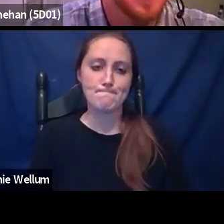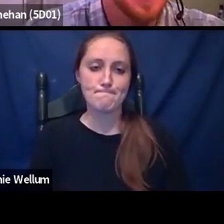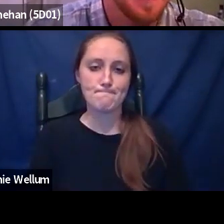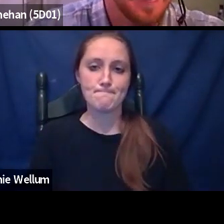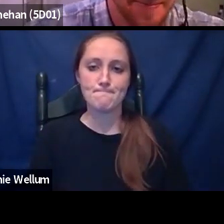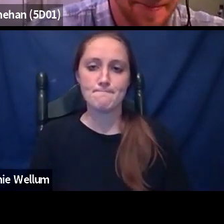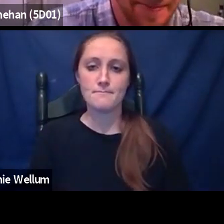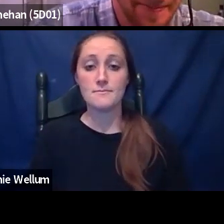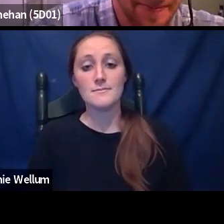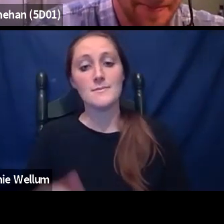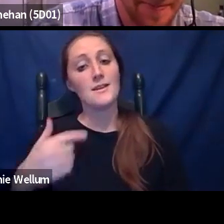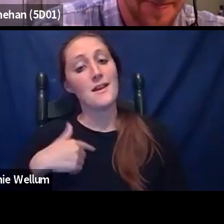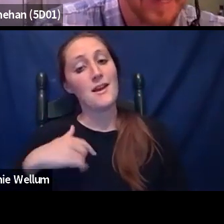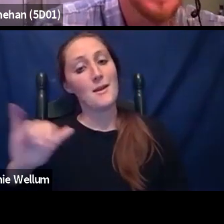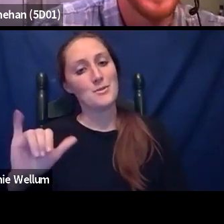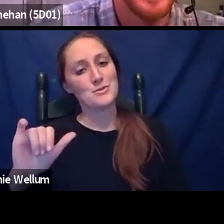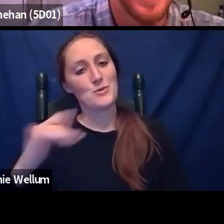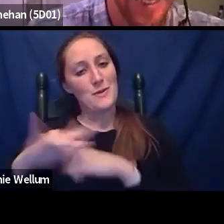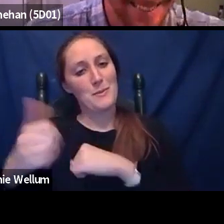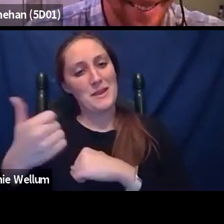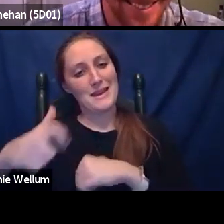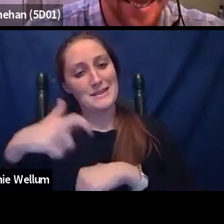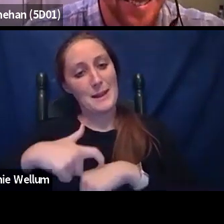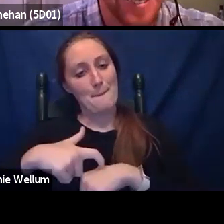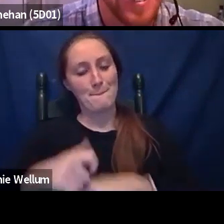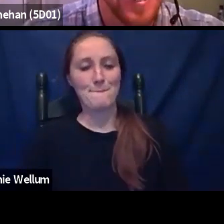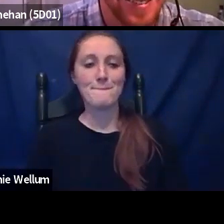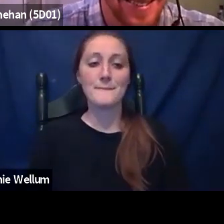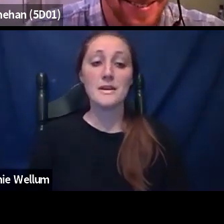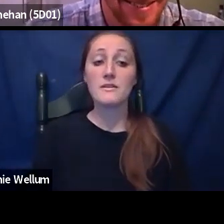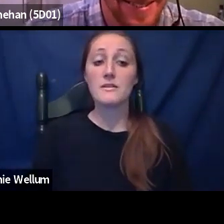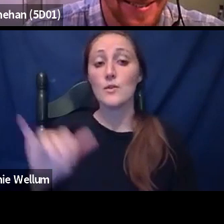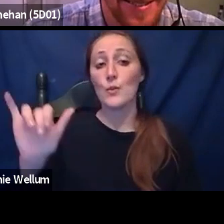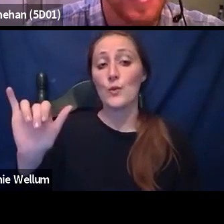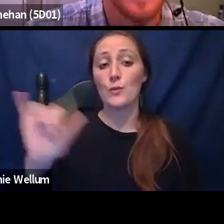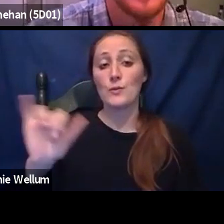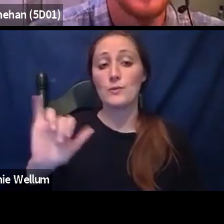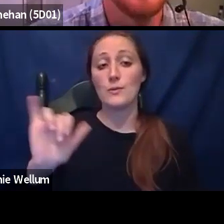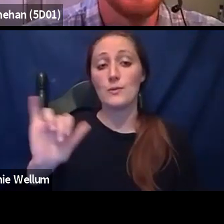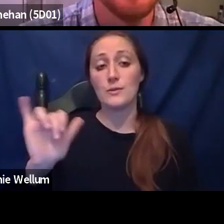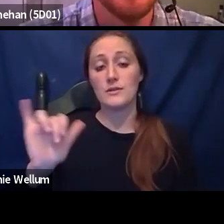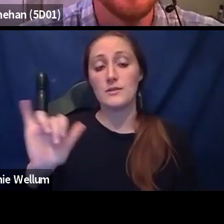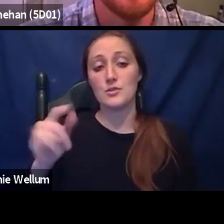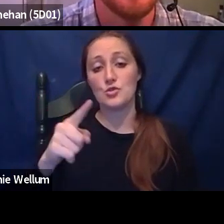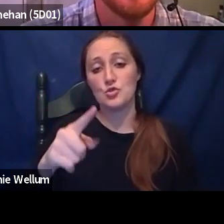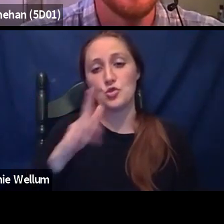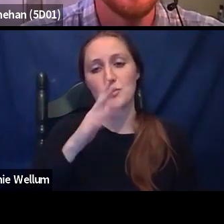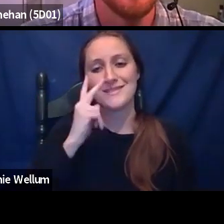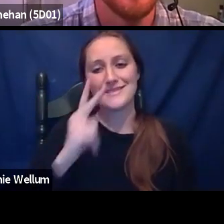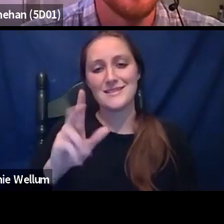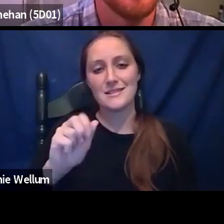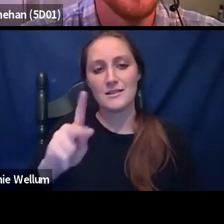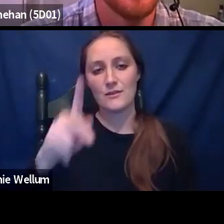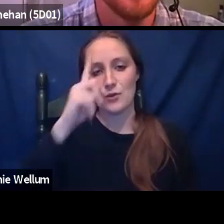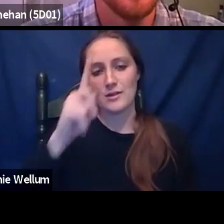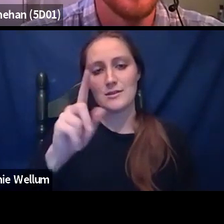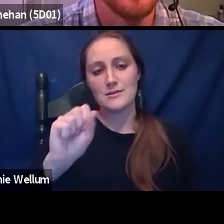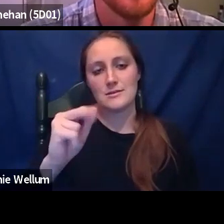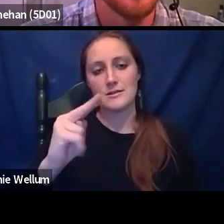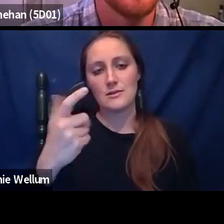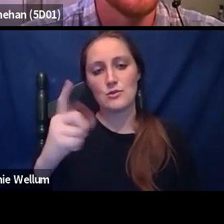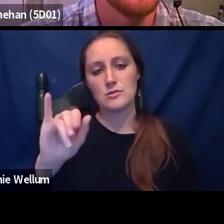I'm also available anytime. Okay. Well, and also even that, if you'll see the link for the single member district meeting, you can just check